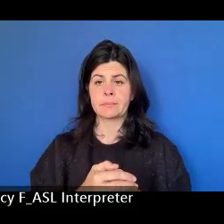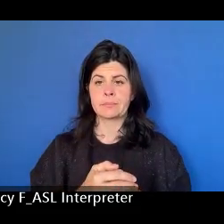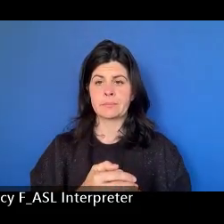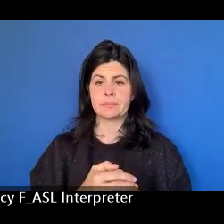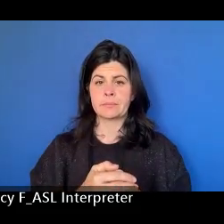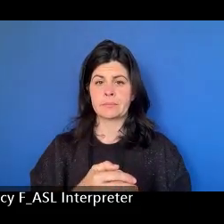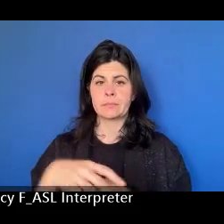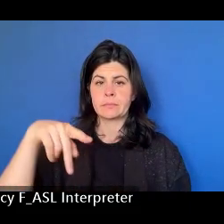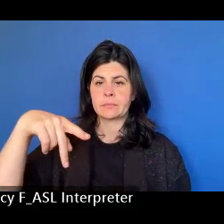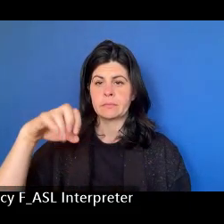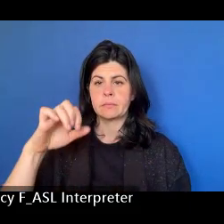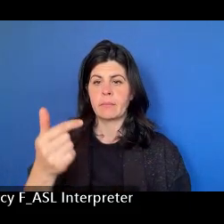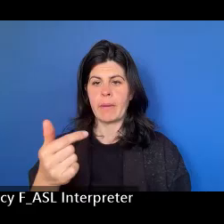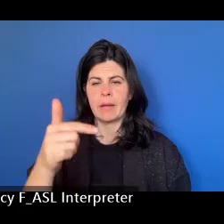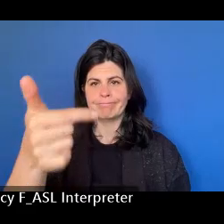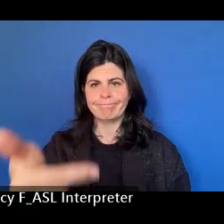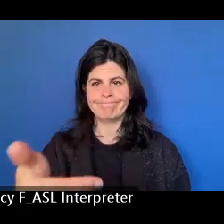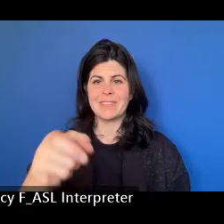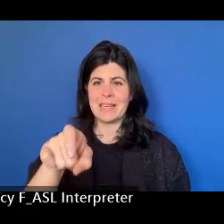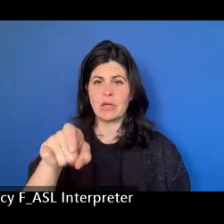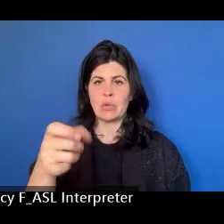Have to enable it on your side.